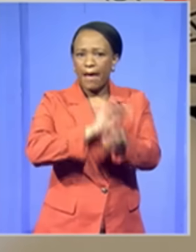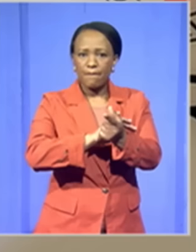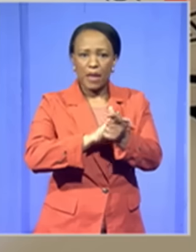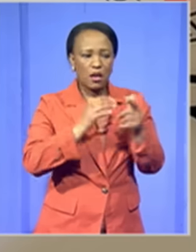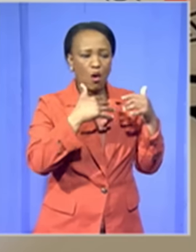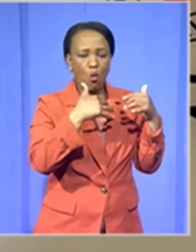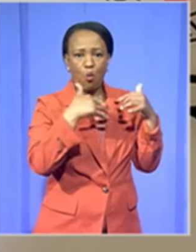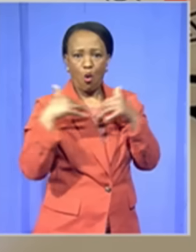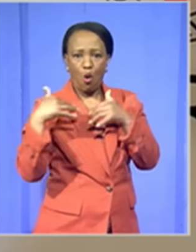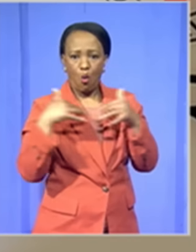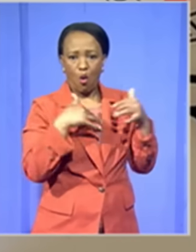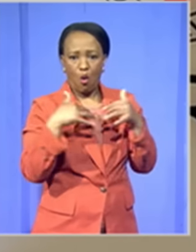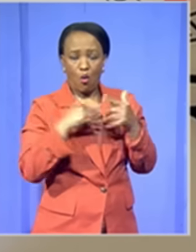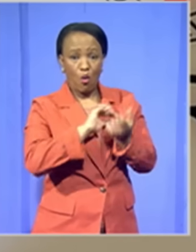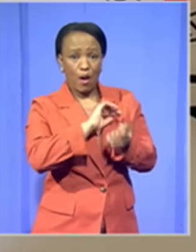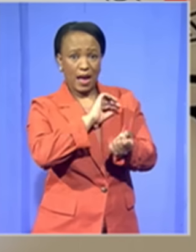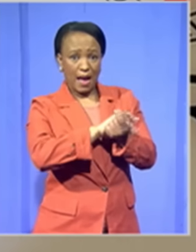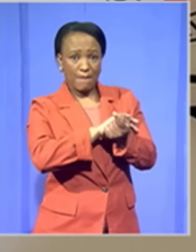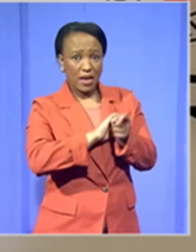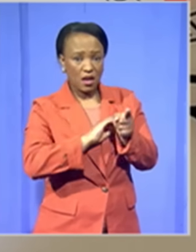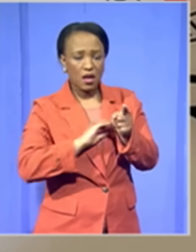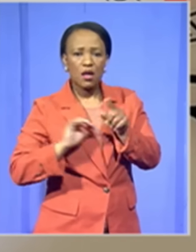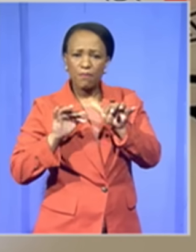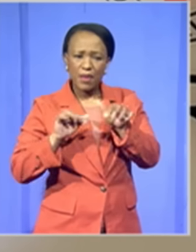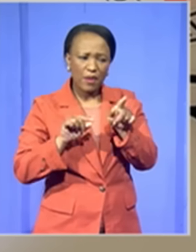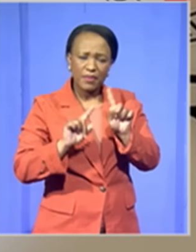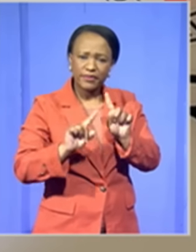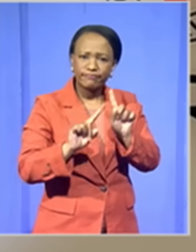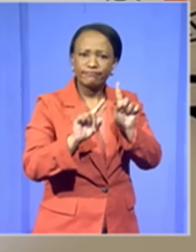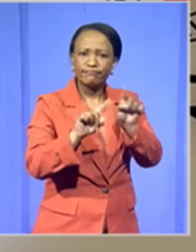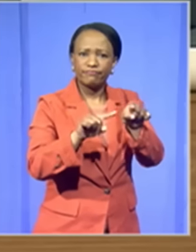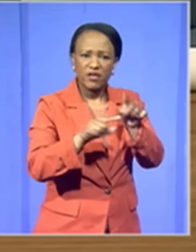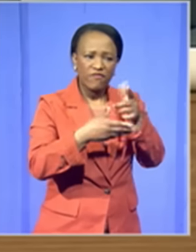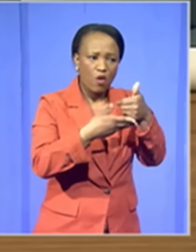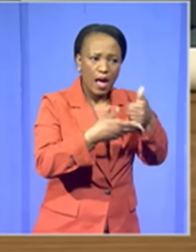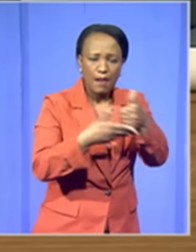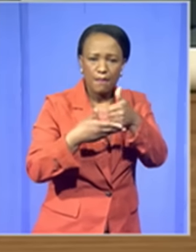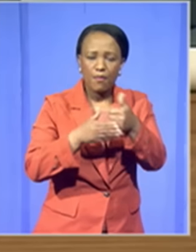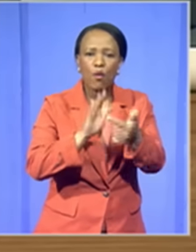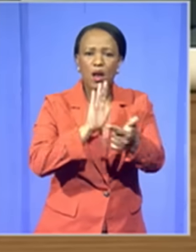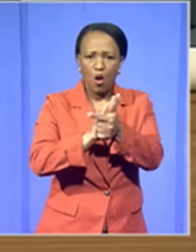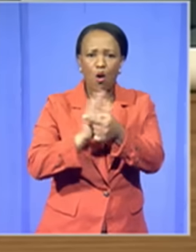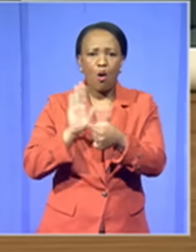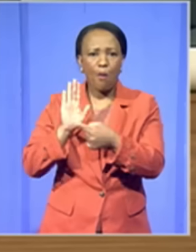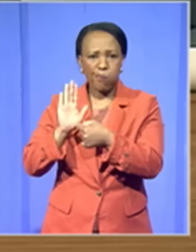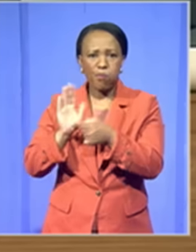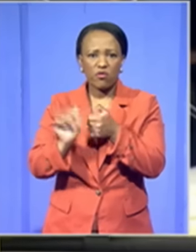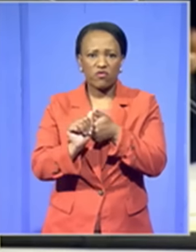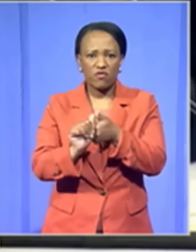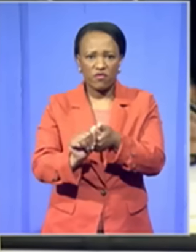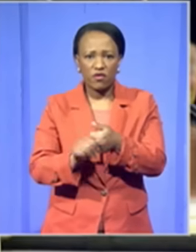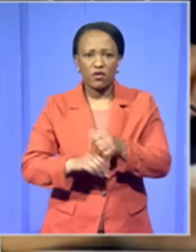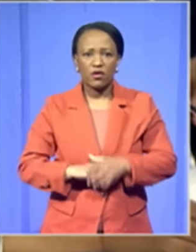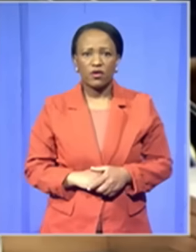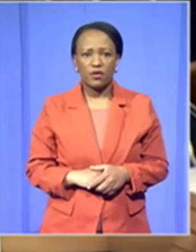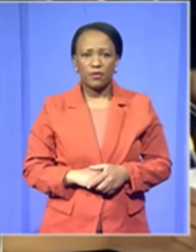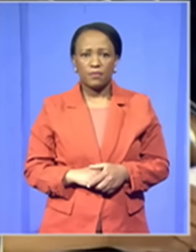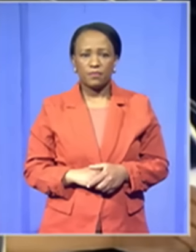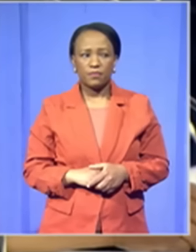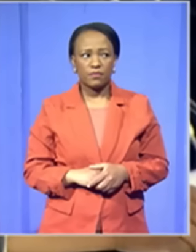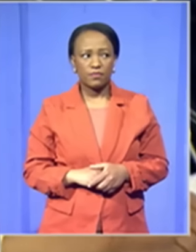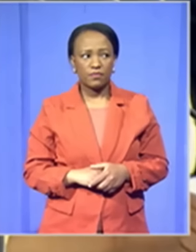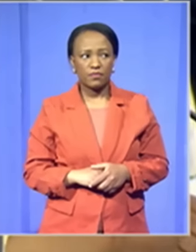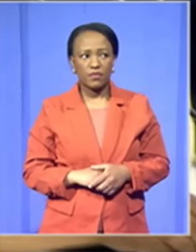Kaya, that the rules of international humanitarian law must apply. Ba sebetsa le komiti ya matjhaba ya Red Cross ho